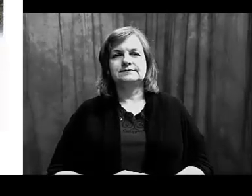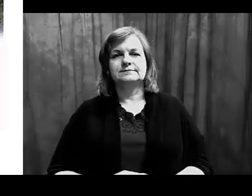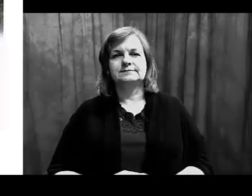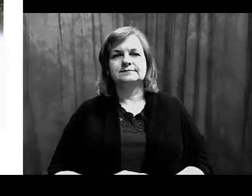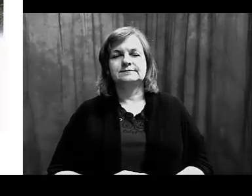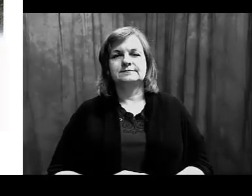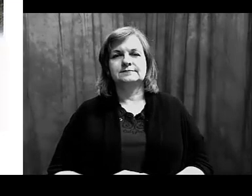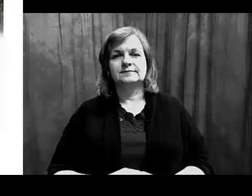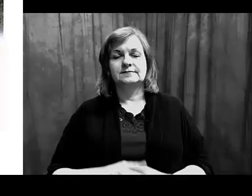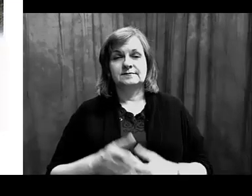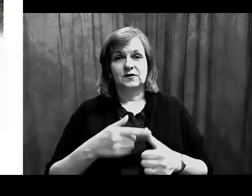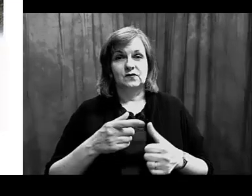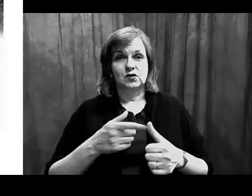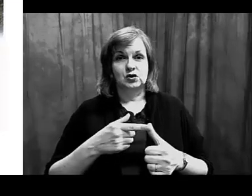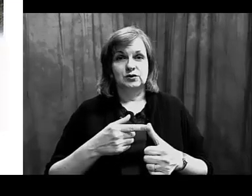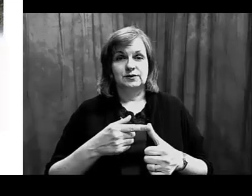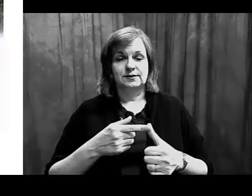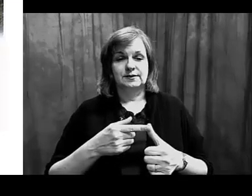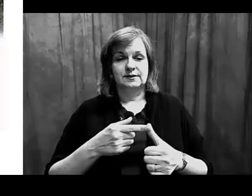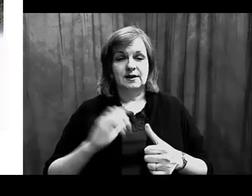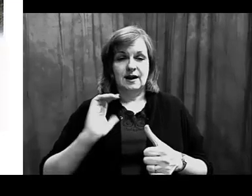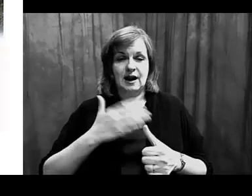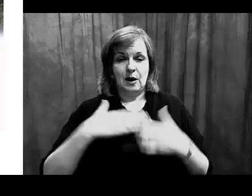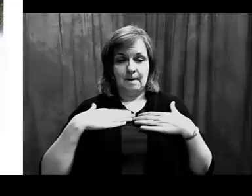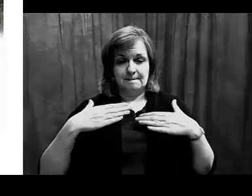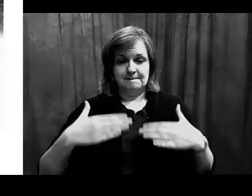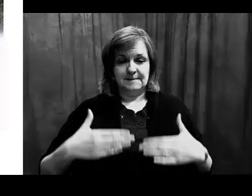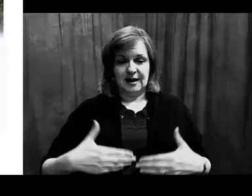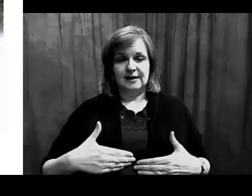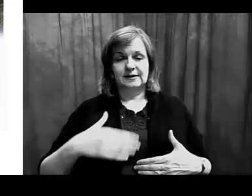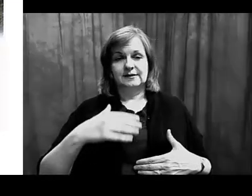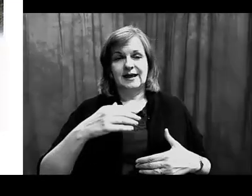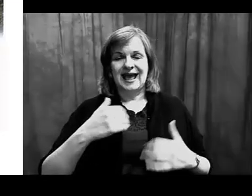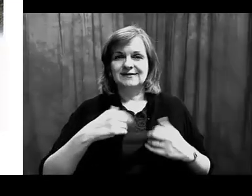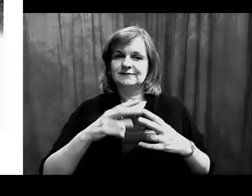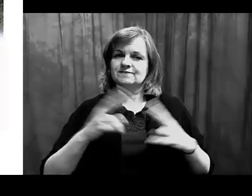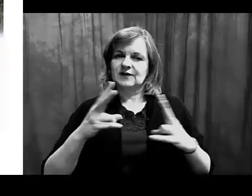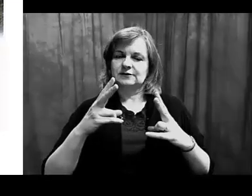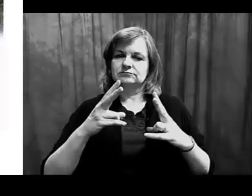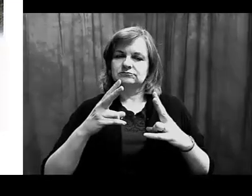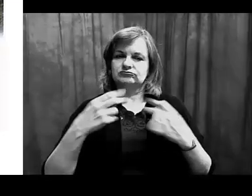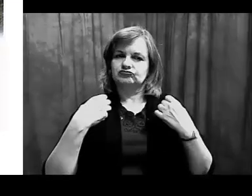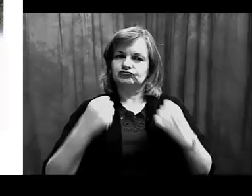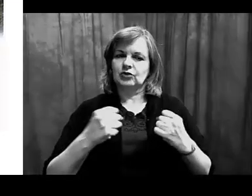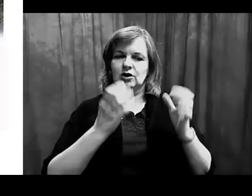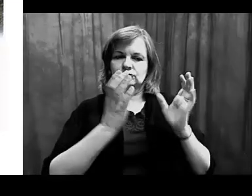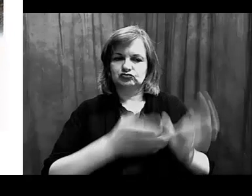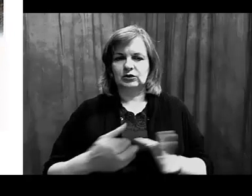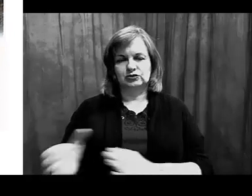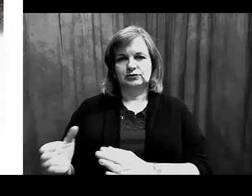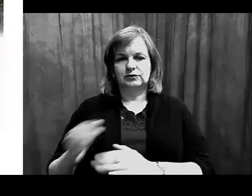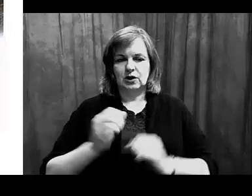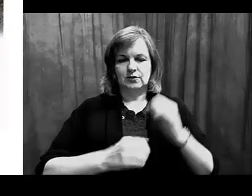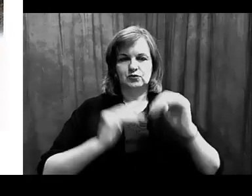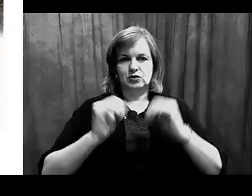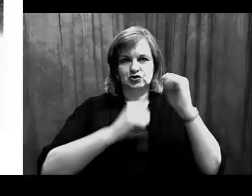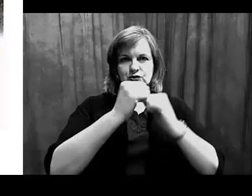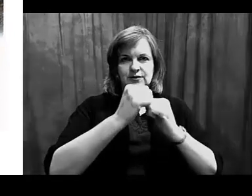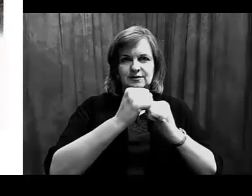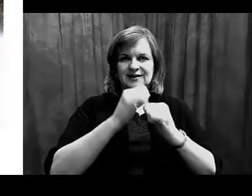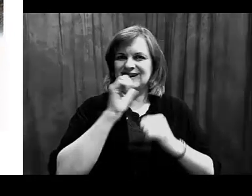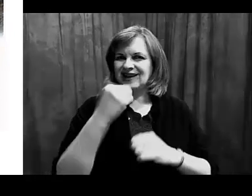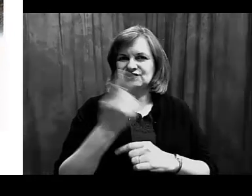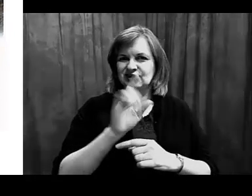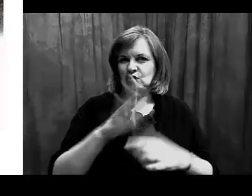we have to recognize that we are very ordered or very structured organisms. And not just